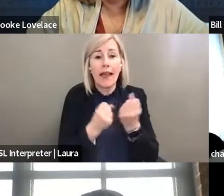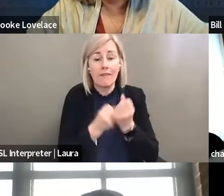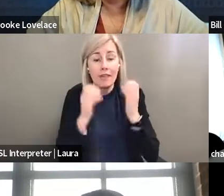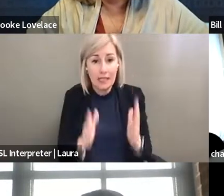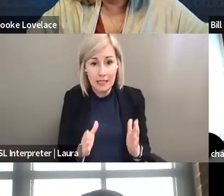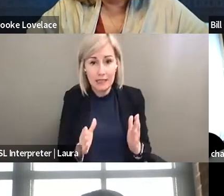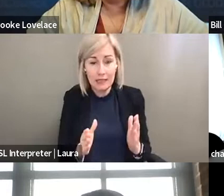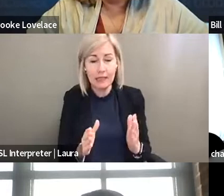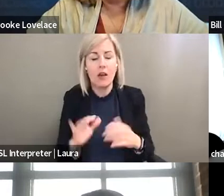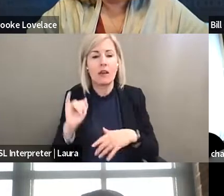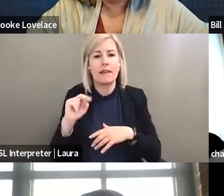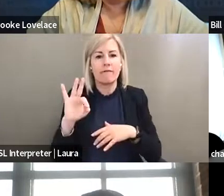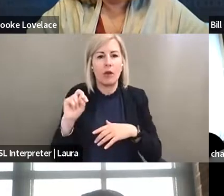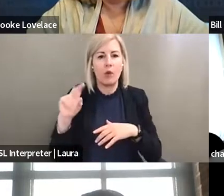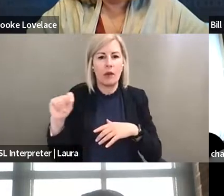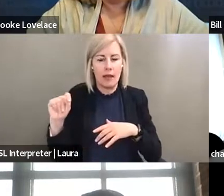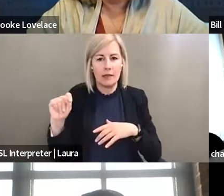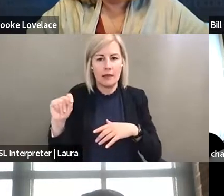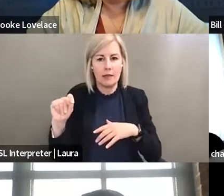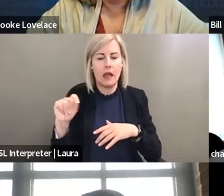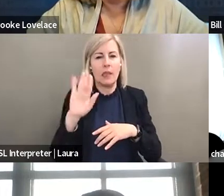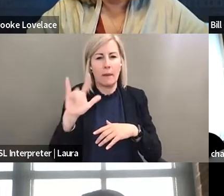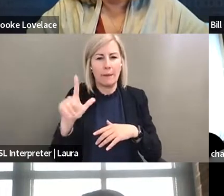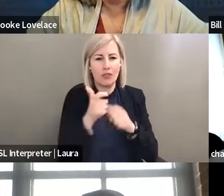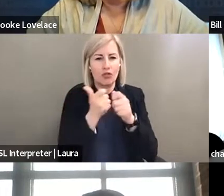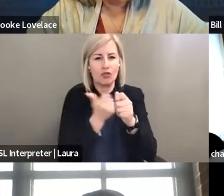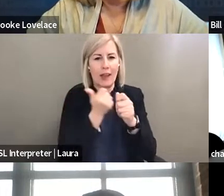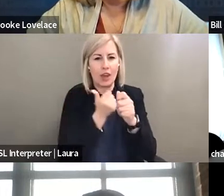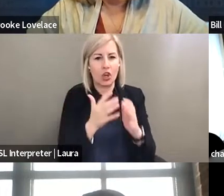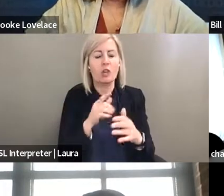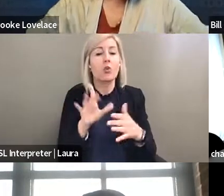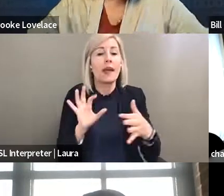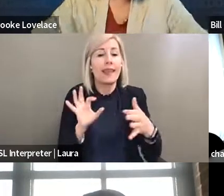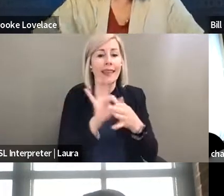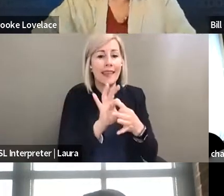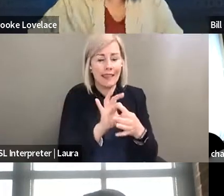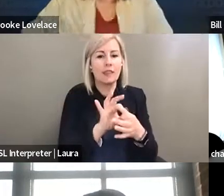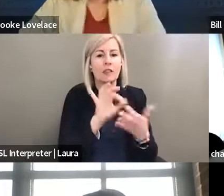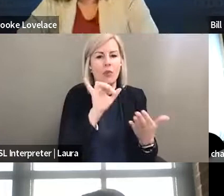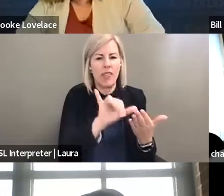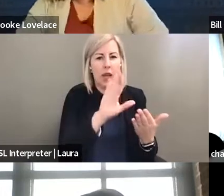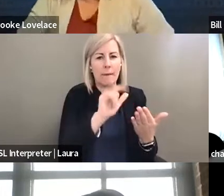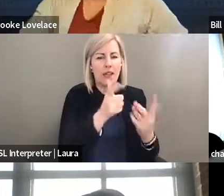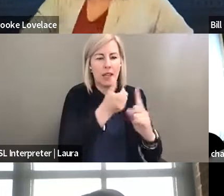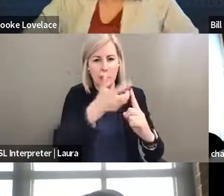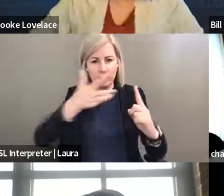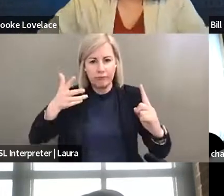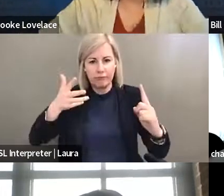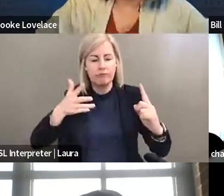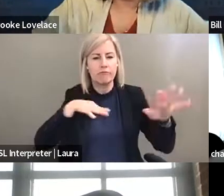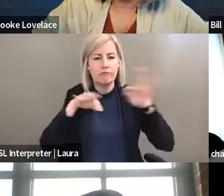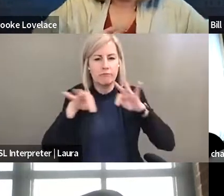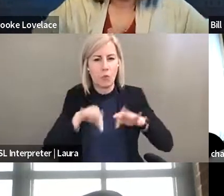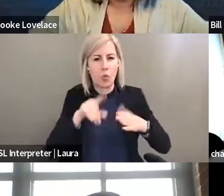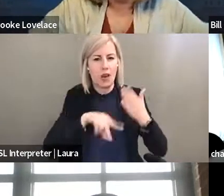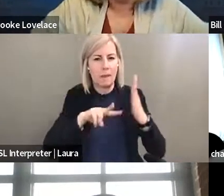our Infonet website there, that's on the bottom, the bill tracker, you can link to that bill and read a little more in depth on what it means. But if one